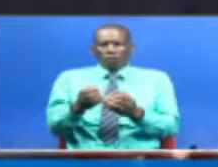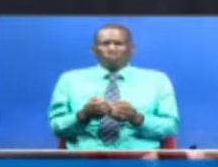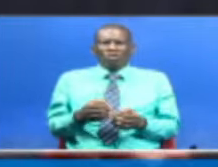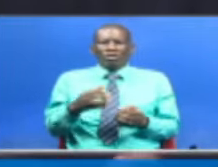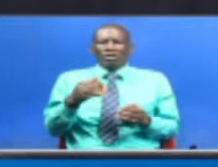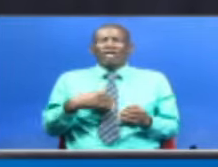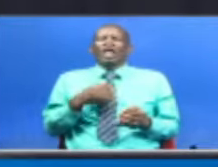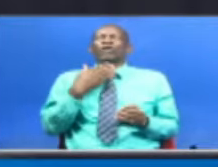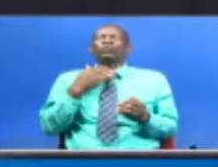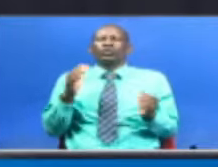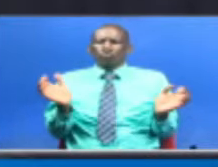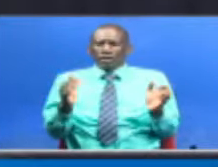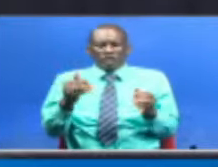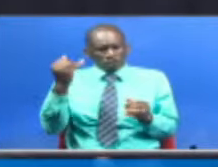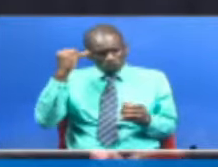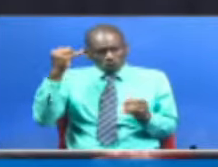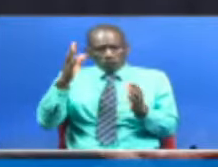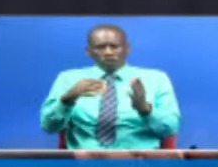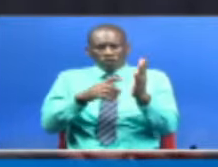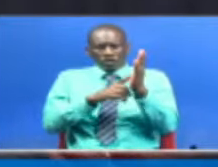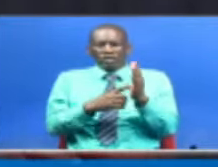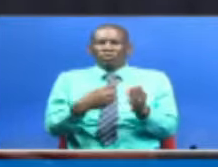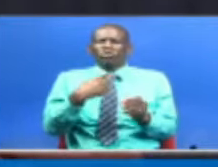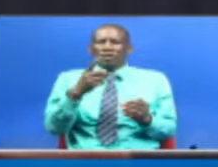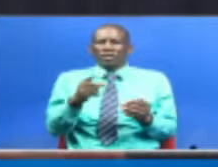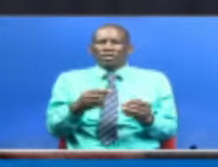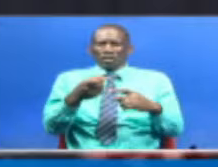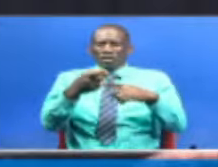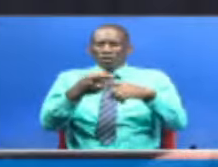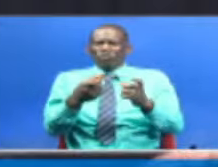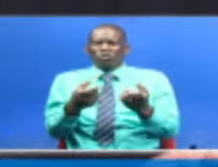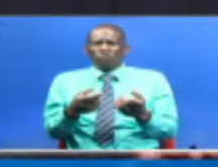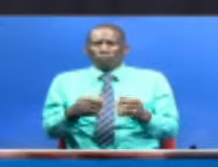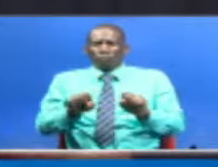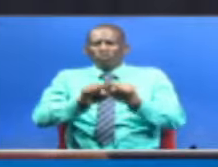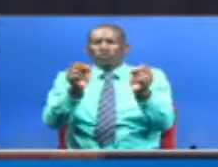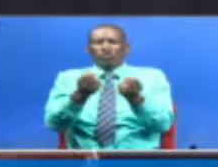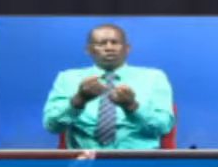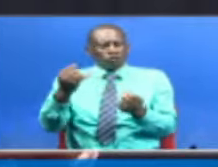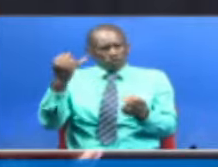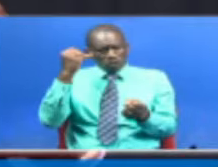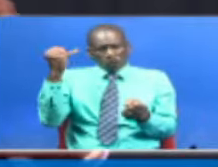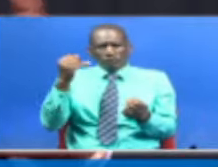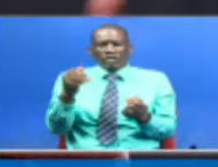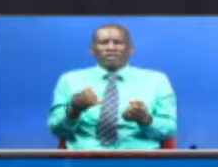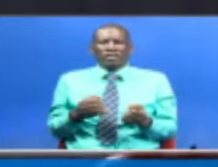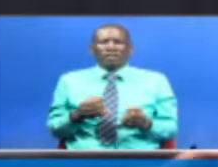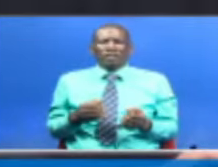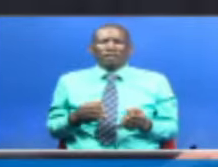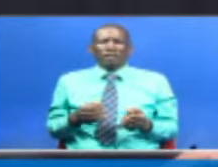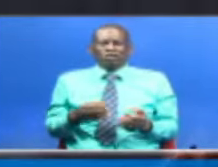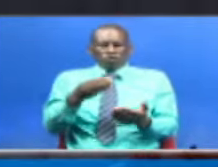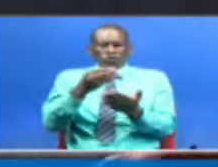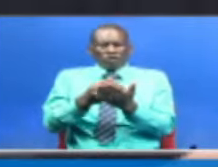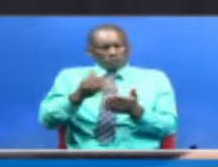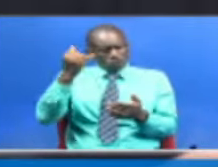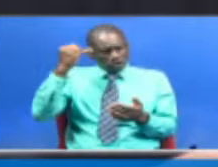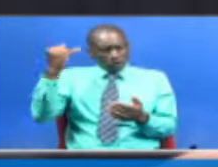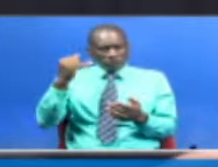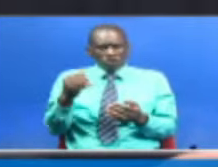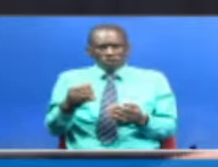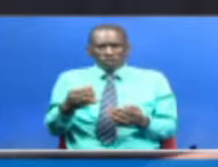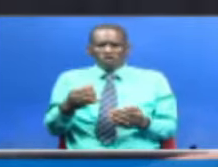want to encourage the innovators, like you said, from social innovators to financial innovators to